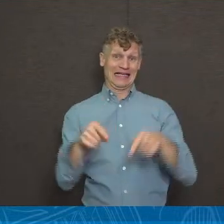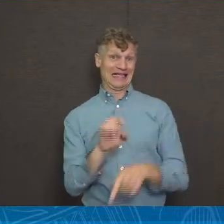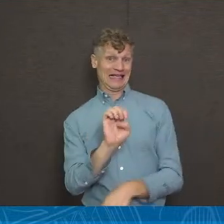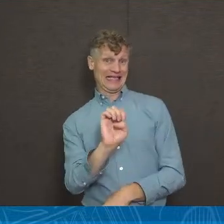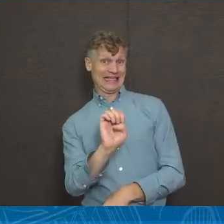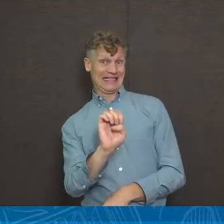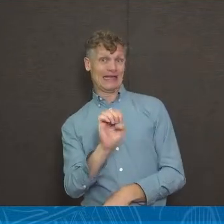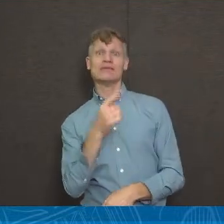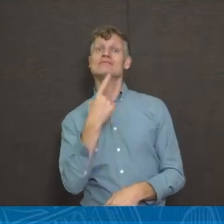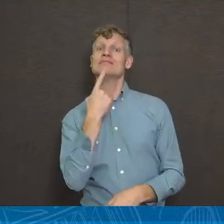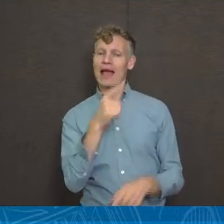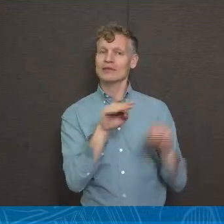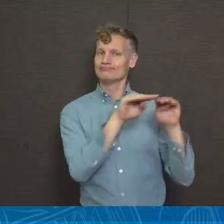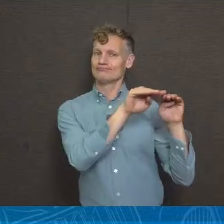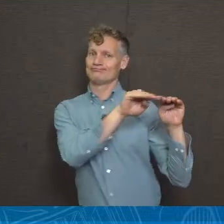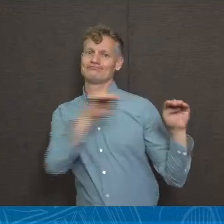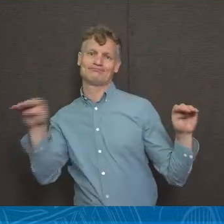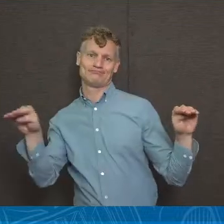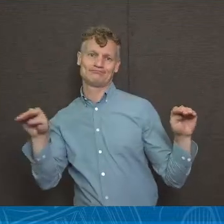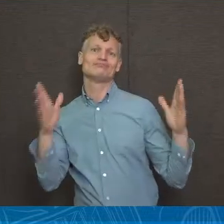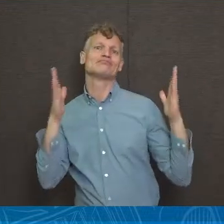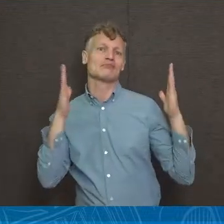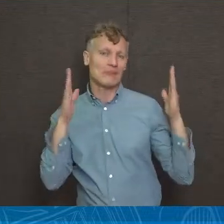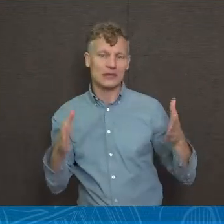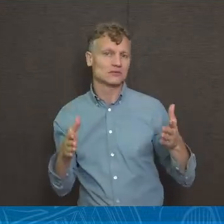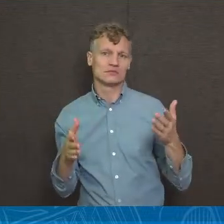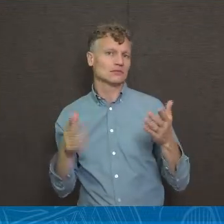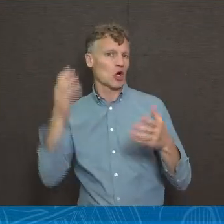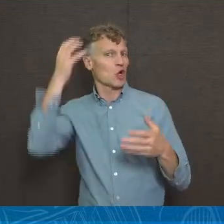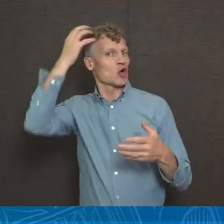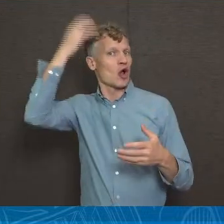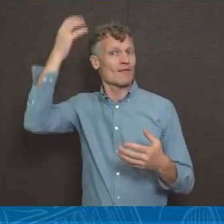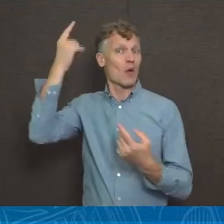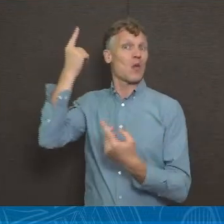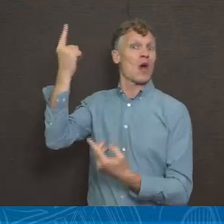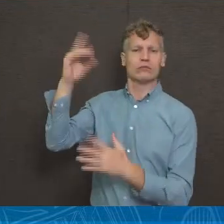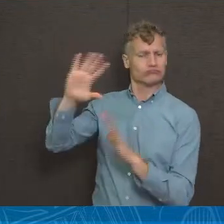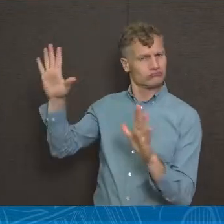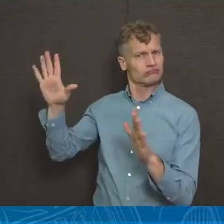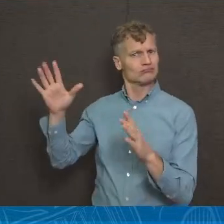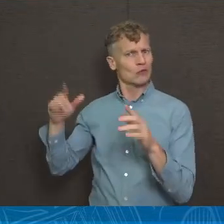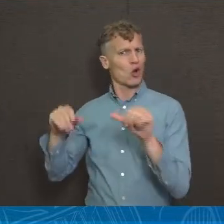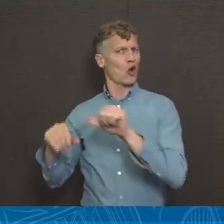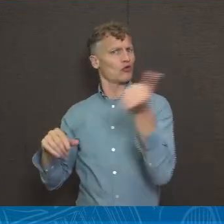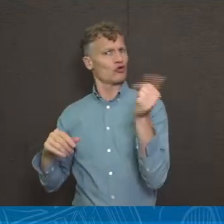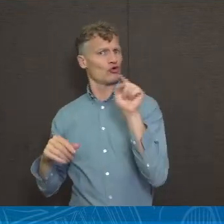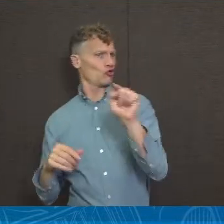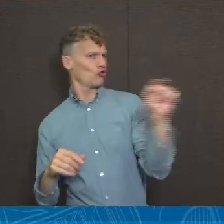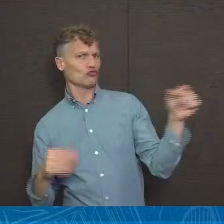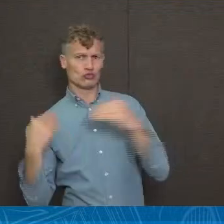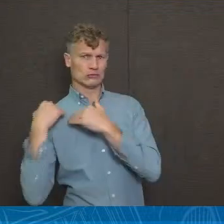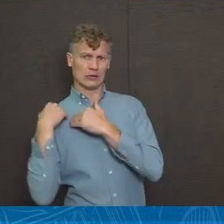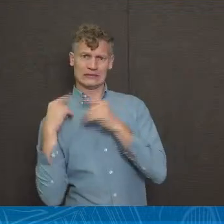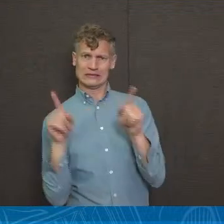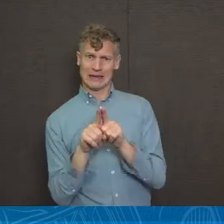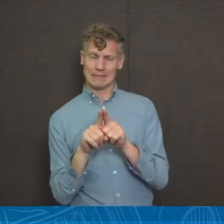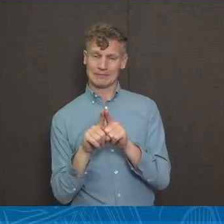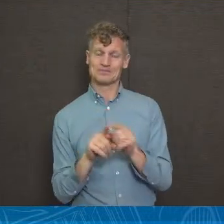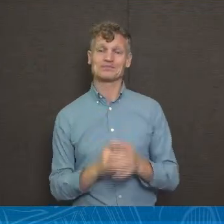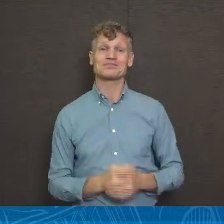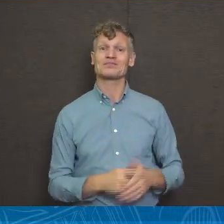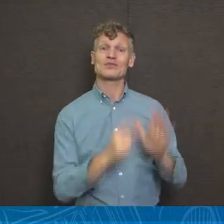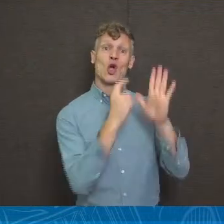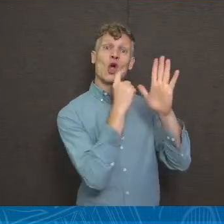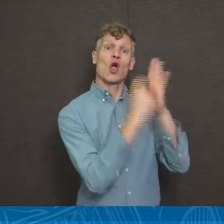non-state actors as well. And what Article 35 does is it tells us, well, who are these other people